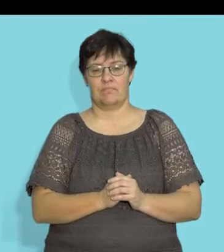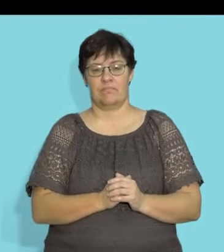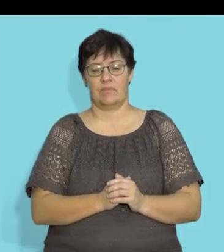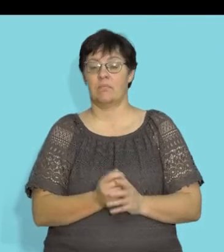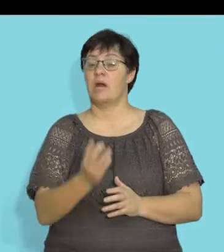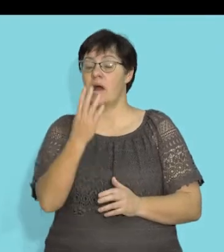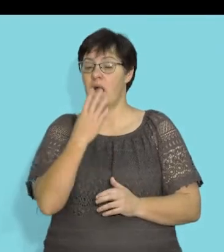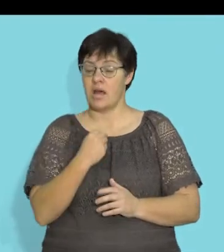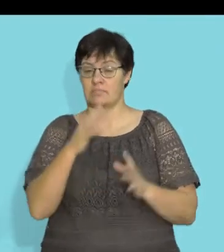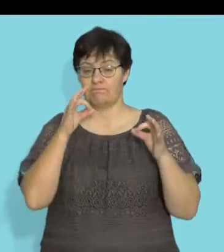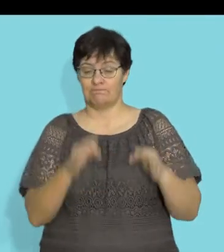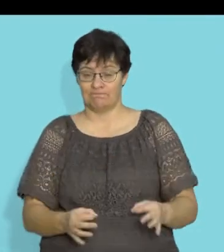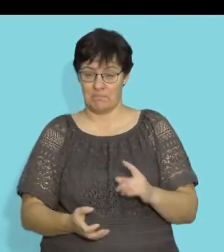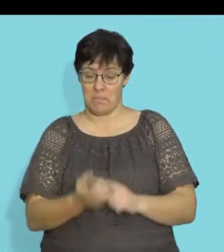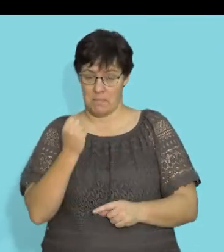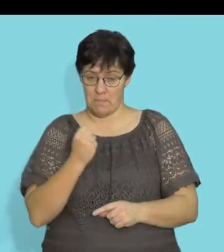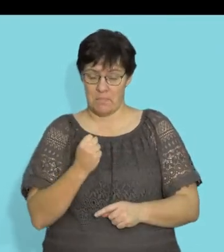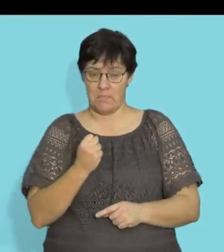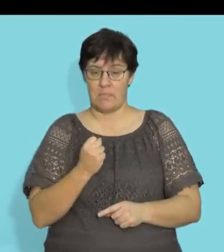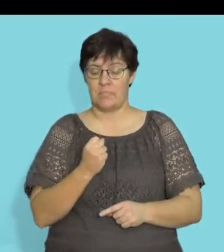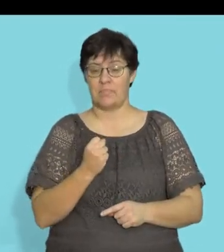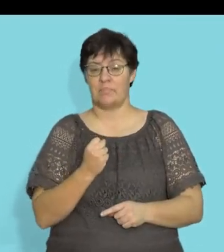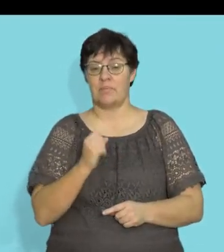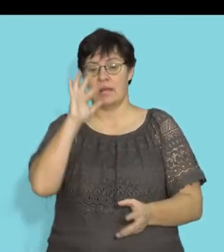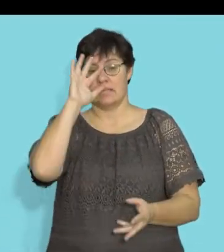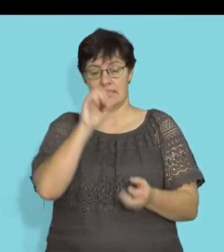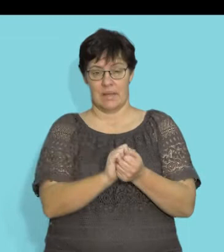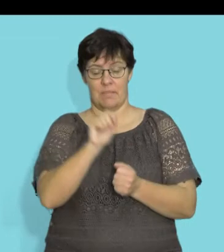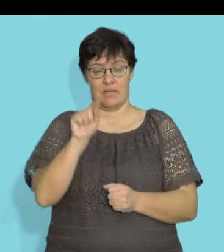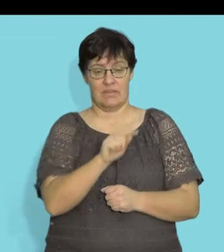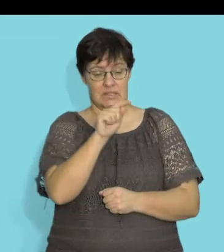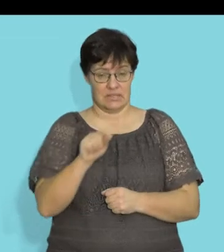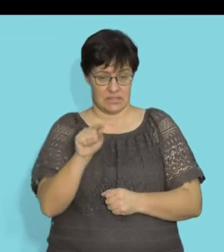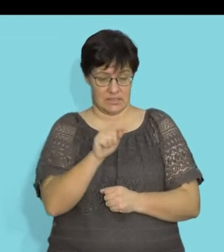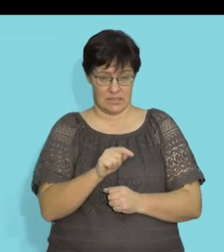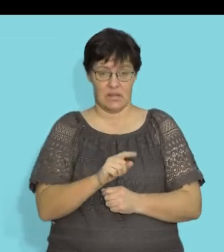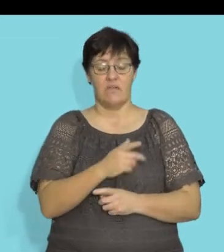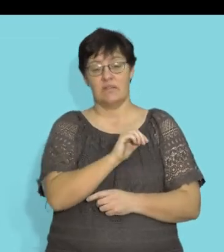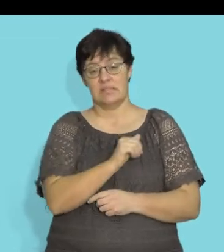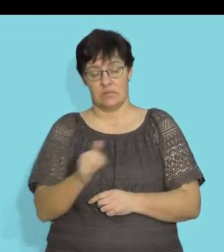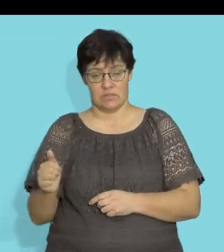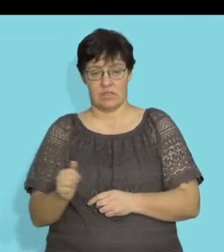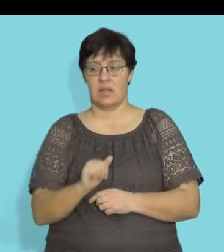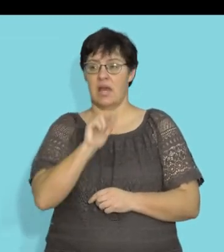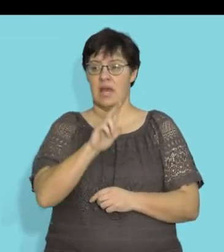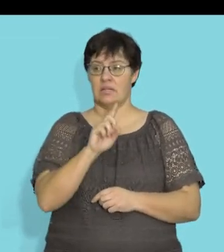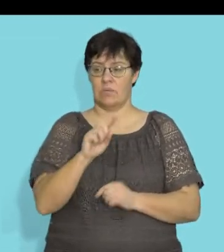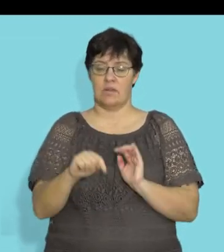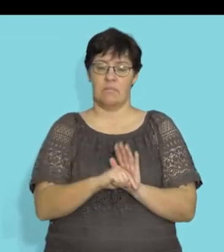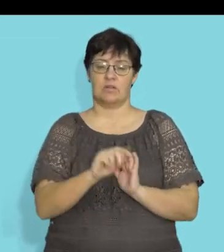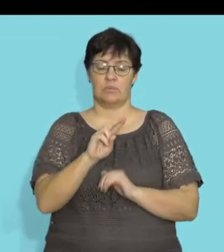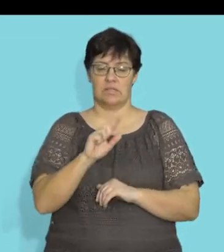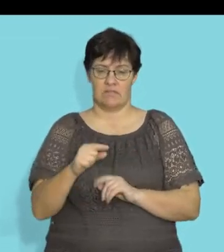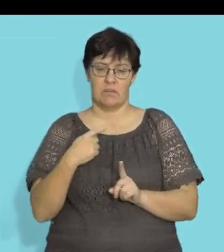So we have been asked to determine the sum to infinity of the sequence that goes 81 minus